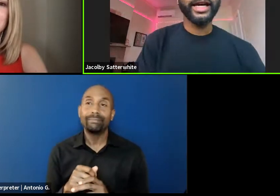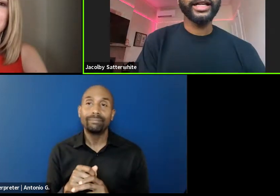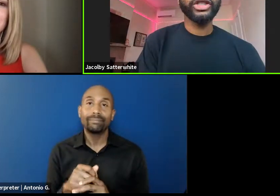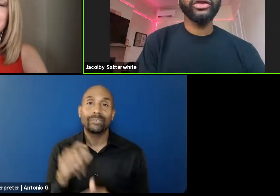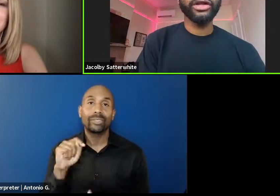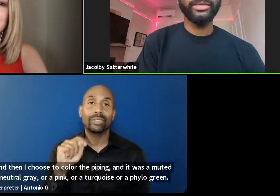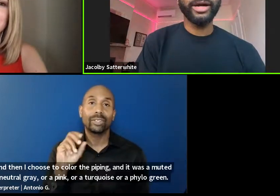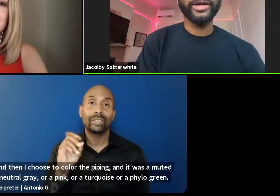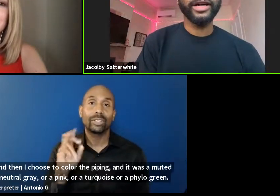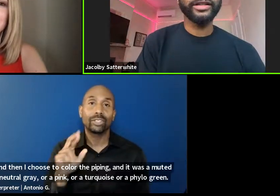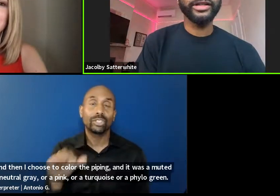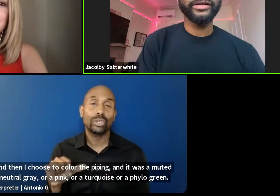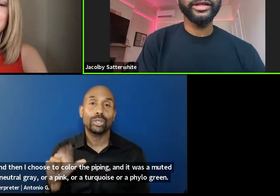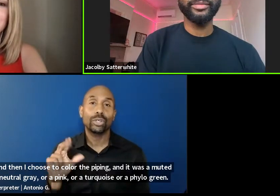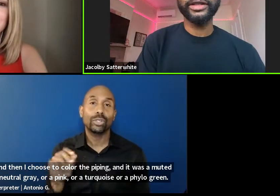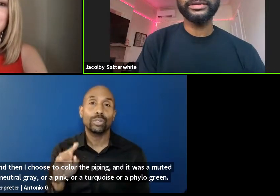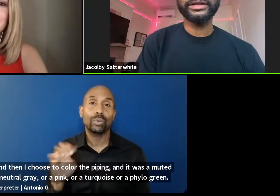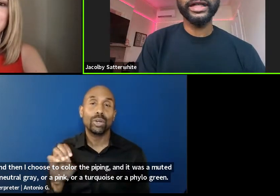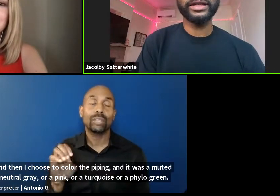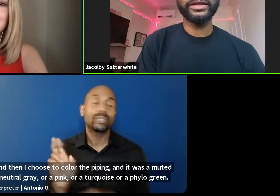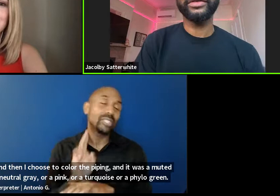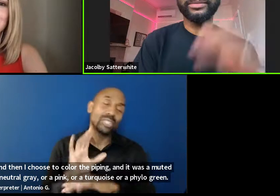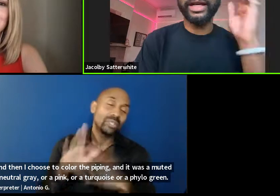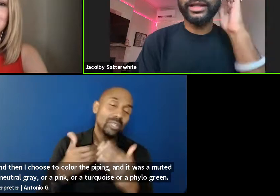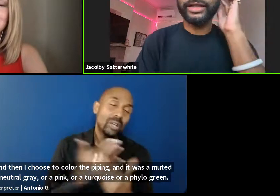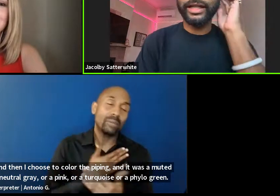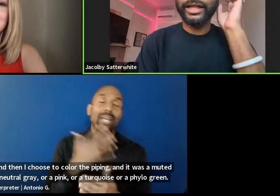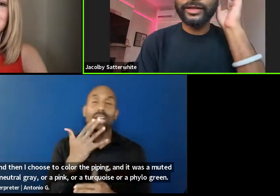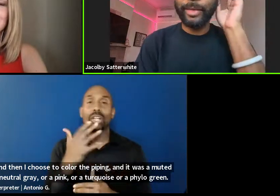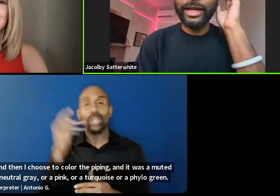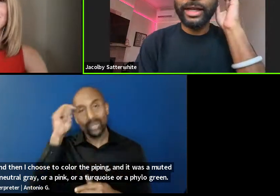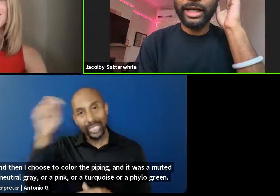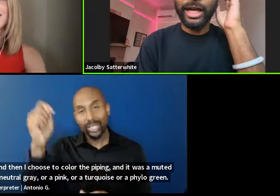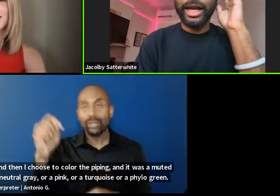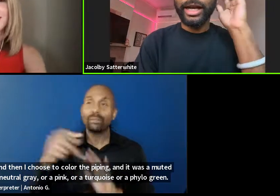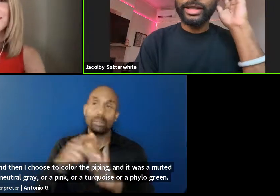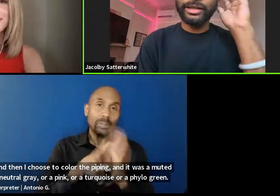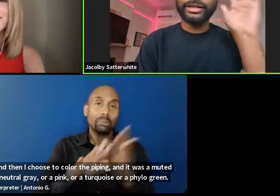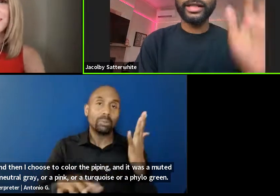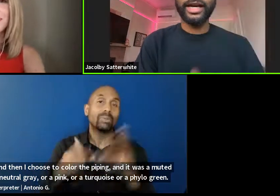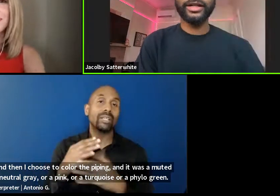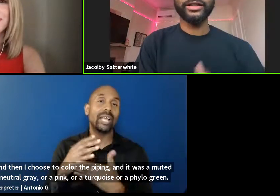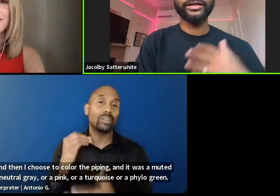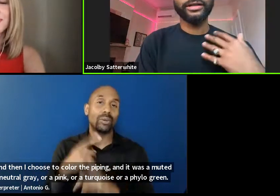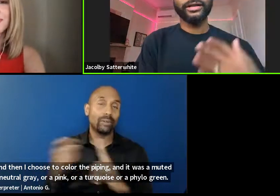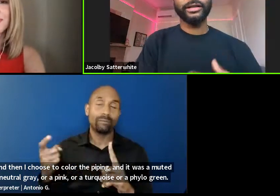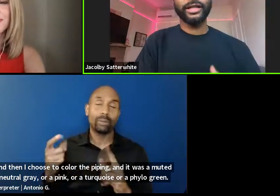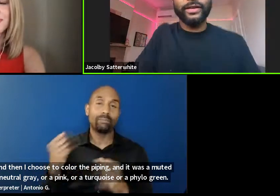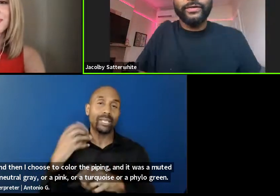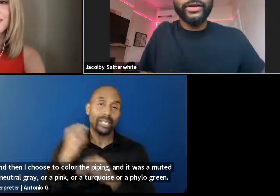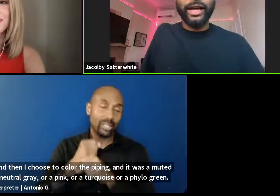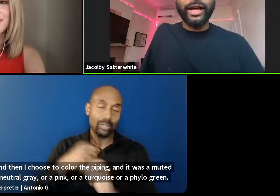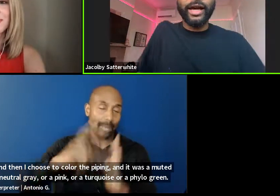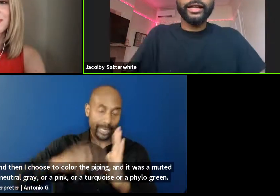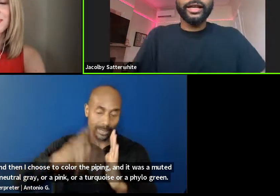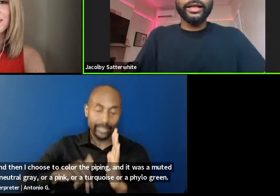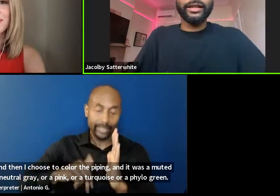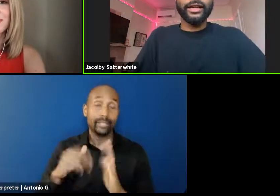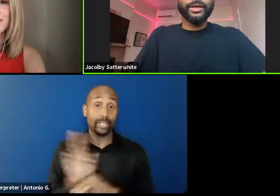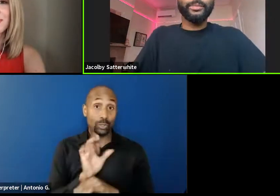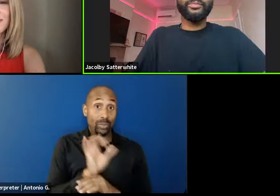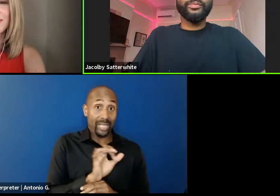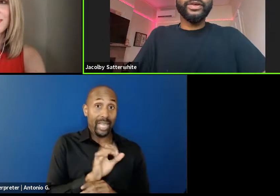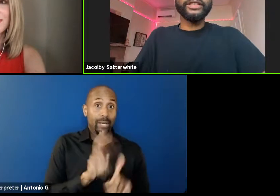and I kind of just use all of my color theory and principles that I learned from like a decade of painting and to kind of like figuring out how to